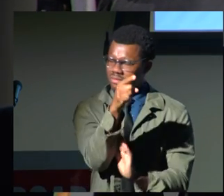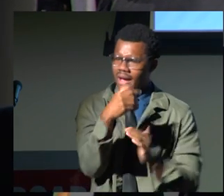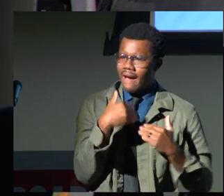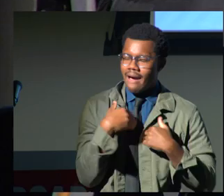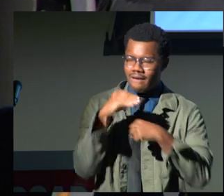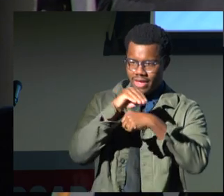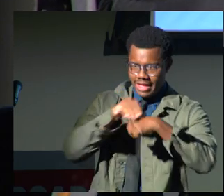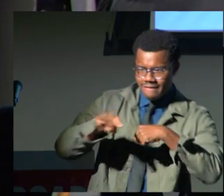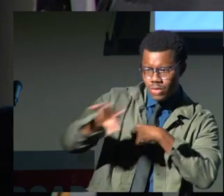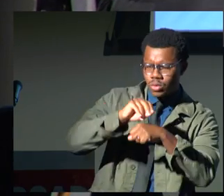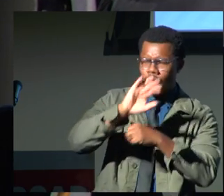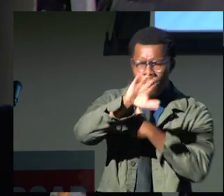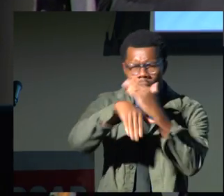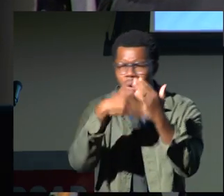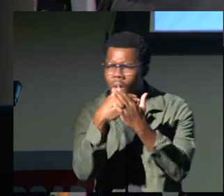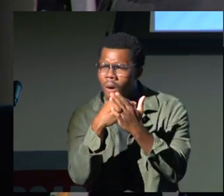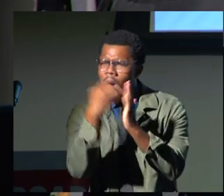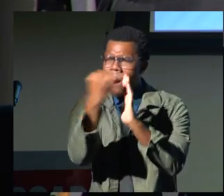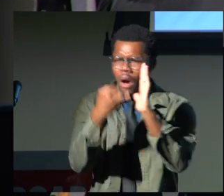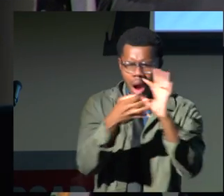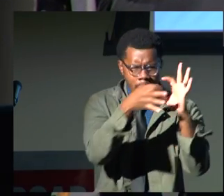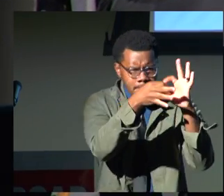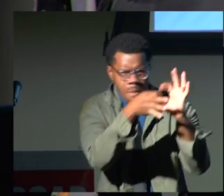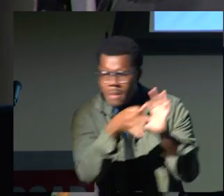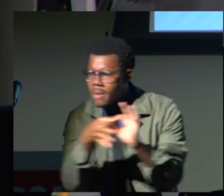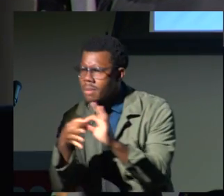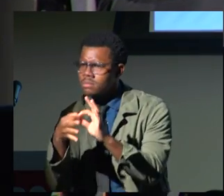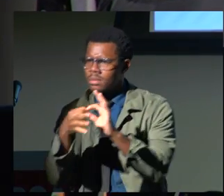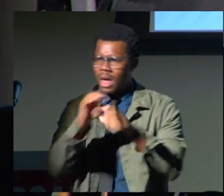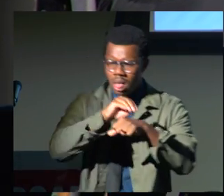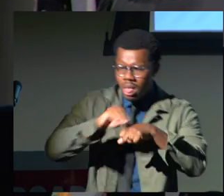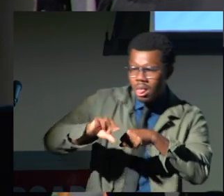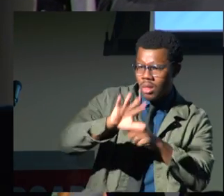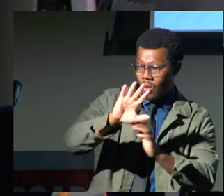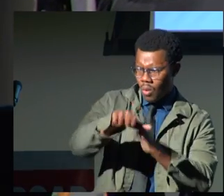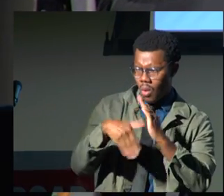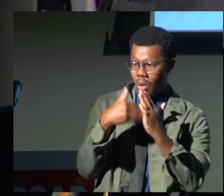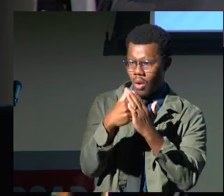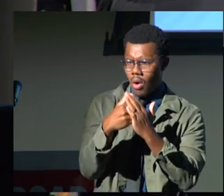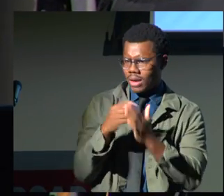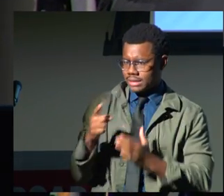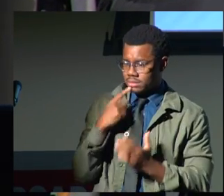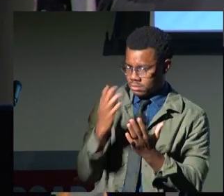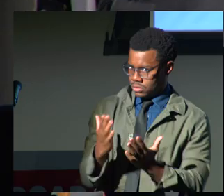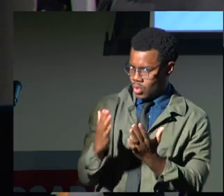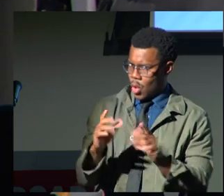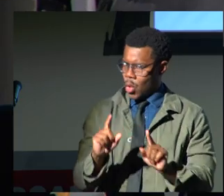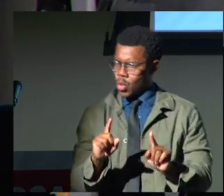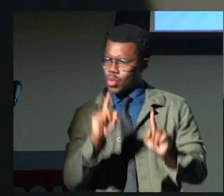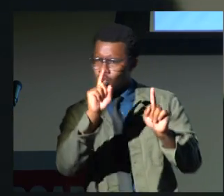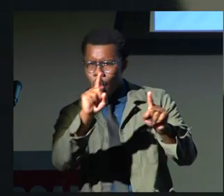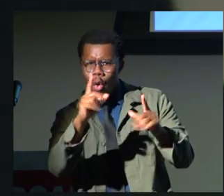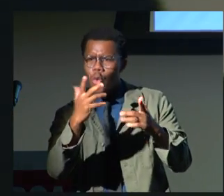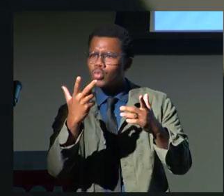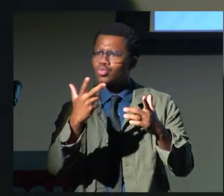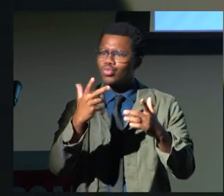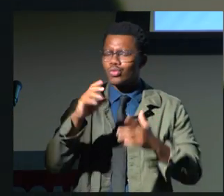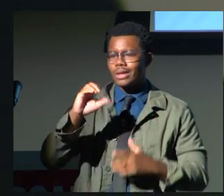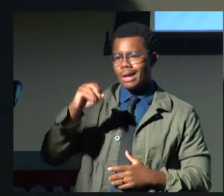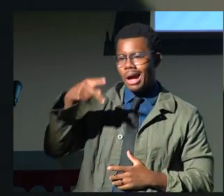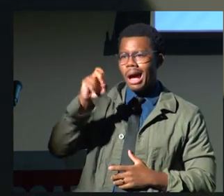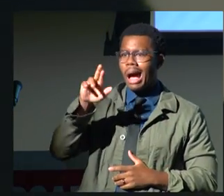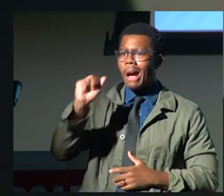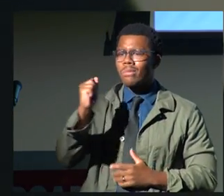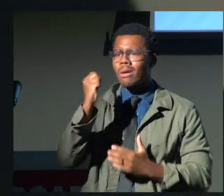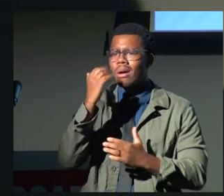has influence. All art influences other art. That's true. She was like, go to the opera. Don't just be an actor reading plays. Go to the opera. Go to art